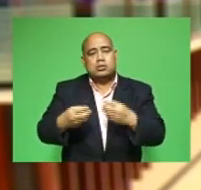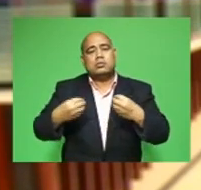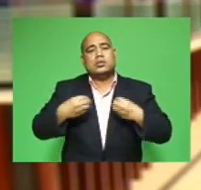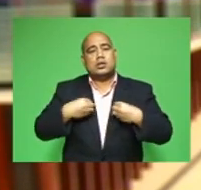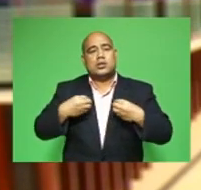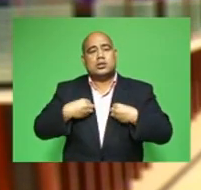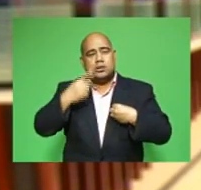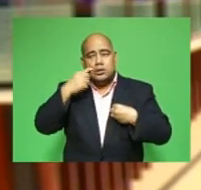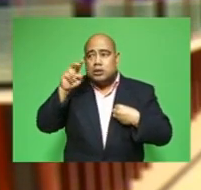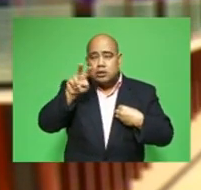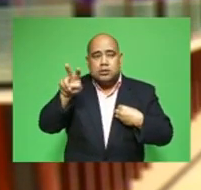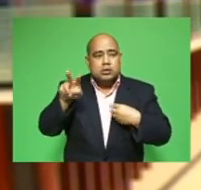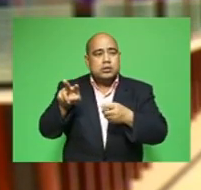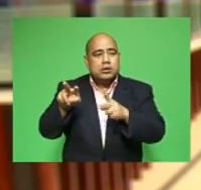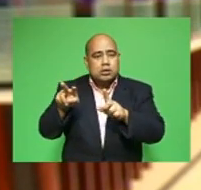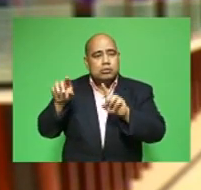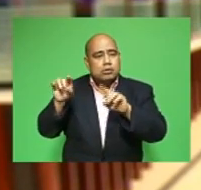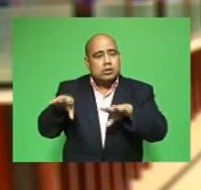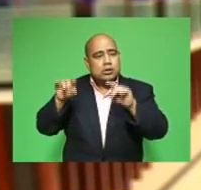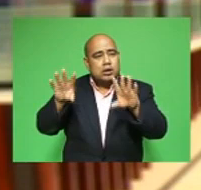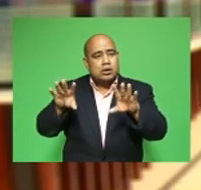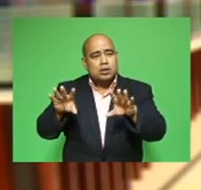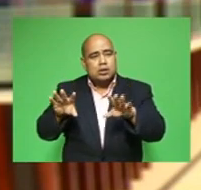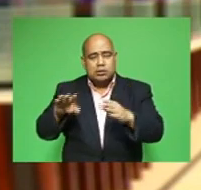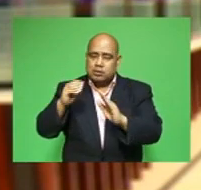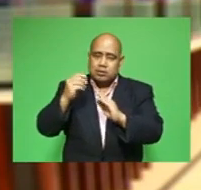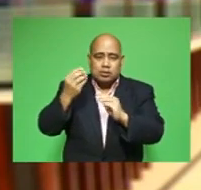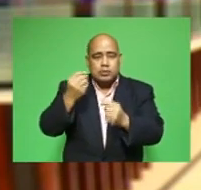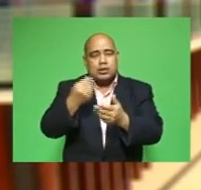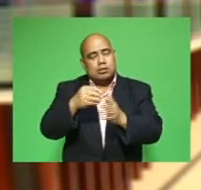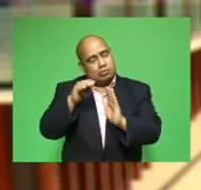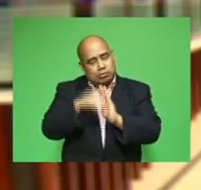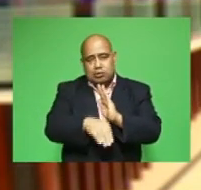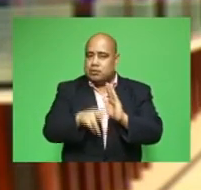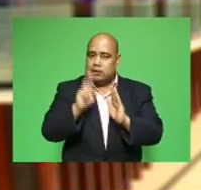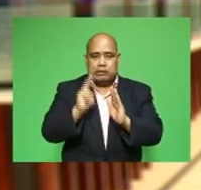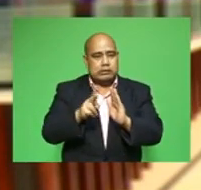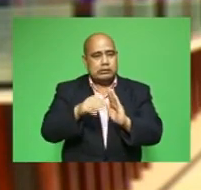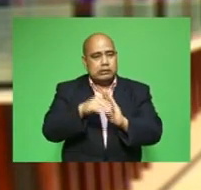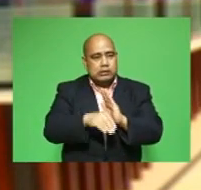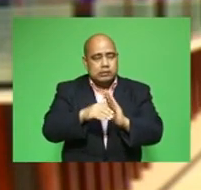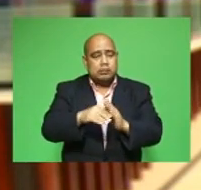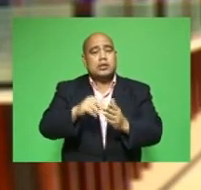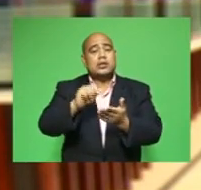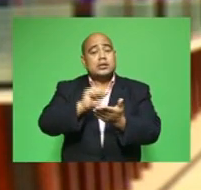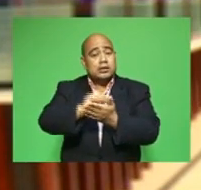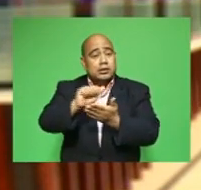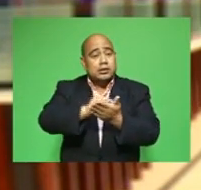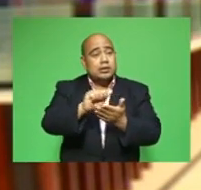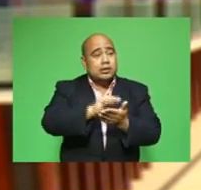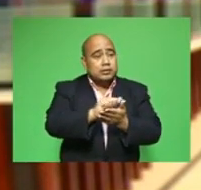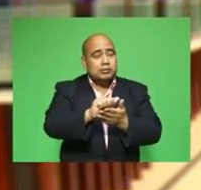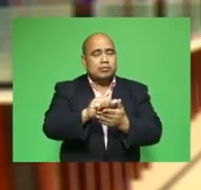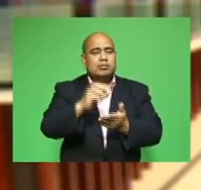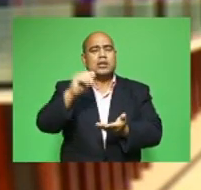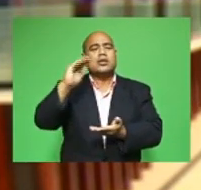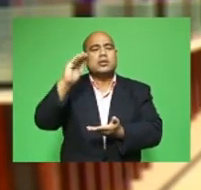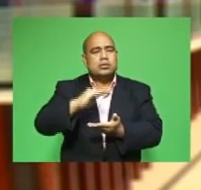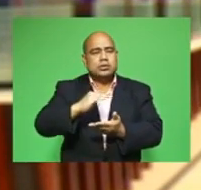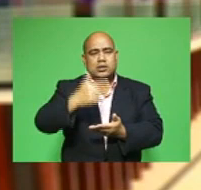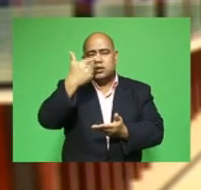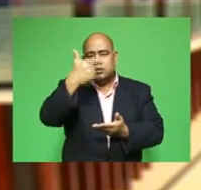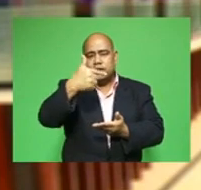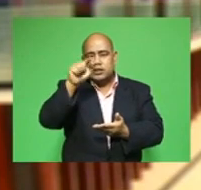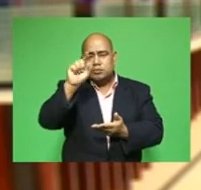its largest contraction ever in the current quarter. Their retail sales fell by a seasonally adjusted 17.7%. In the US,